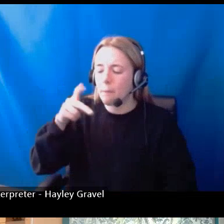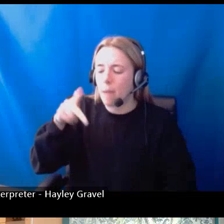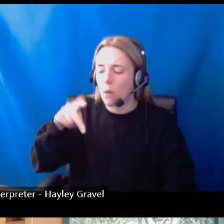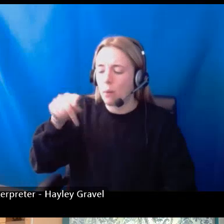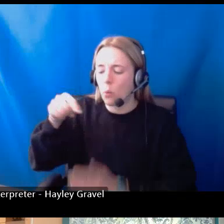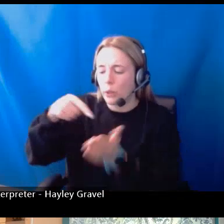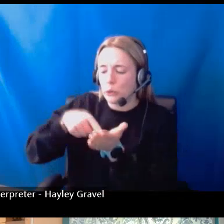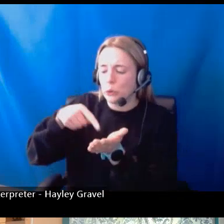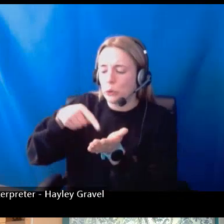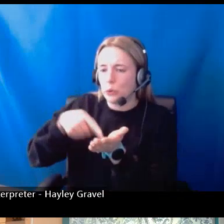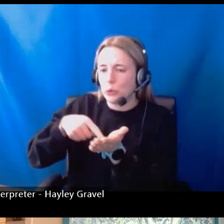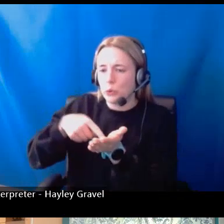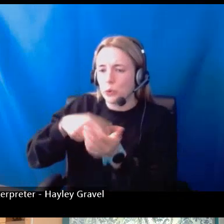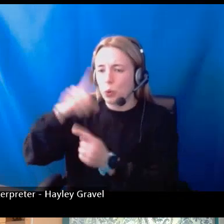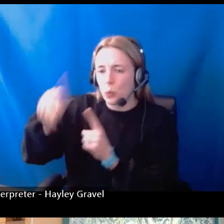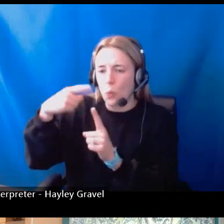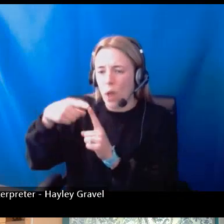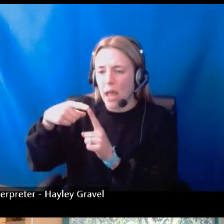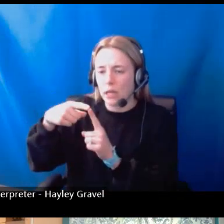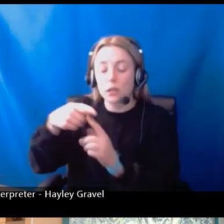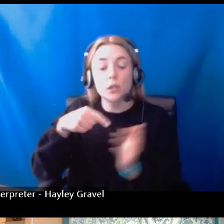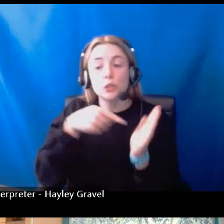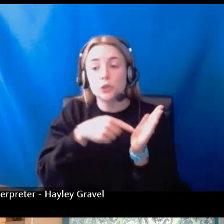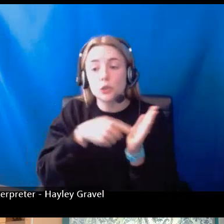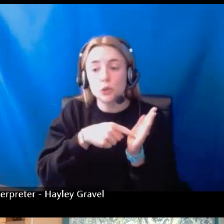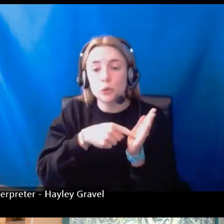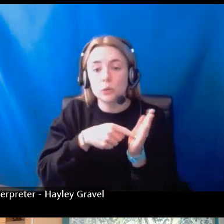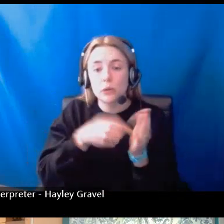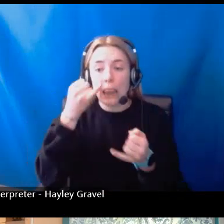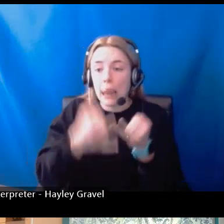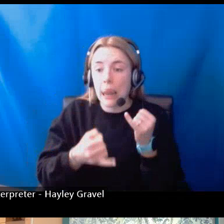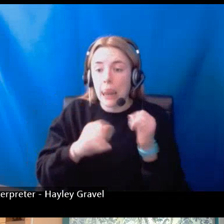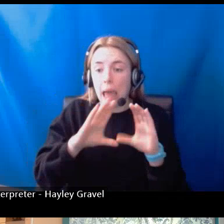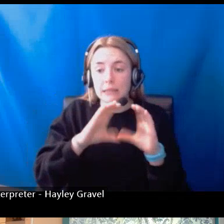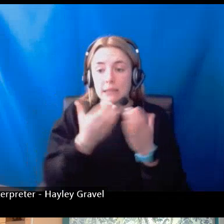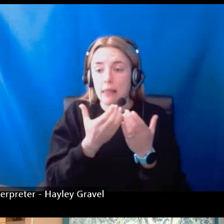due? That's going to be due our last class meeting.